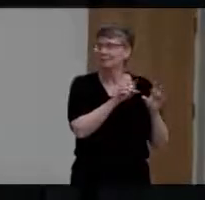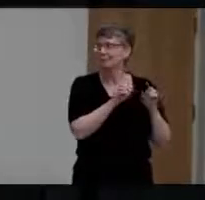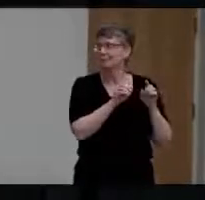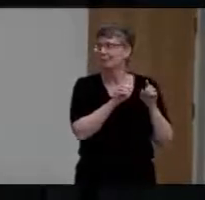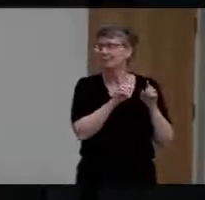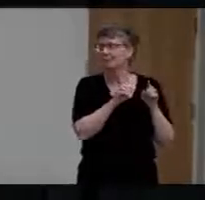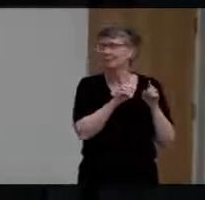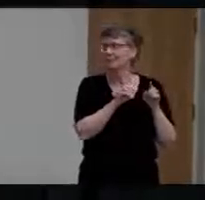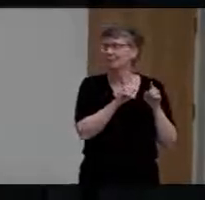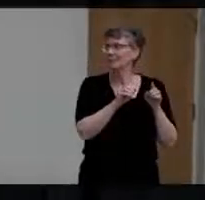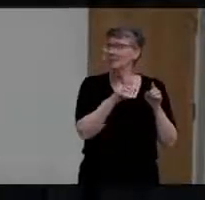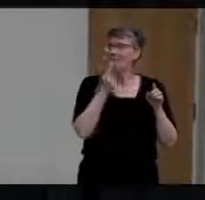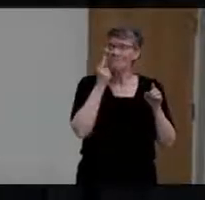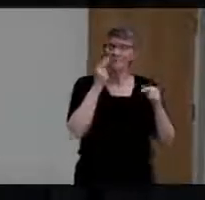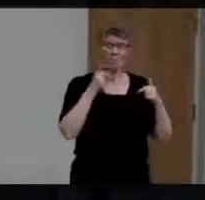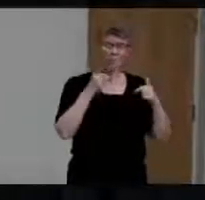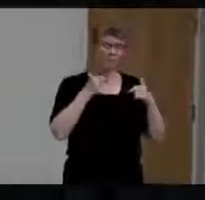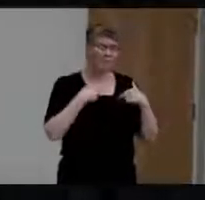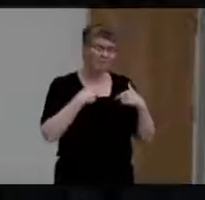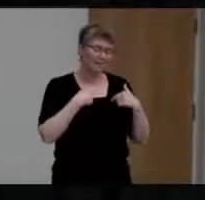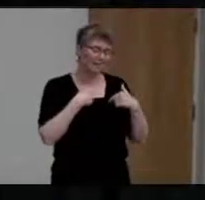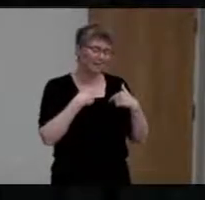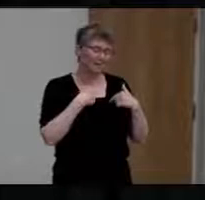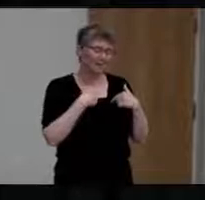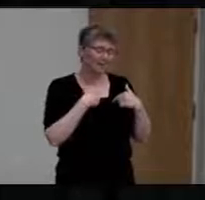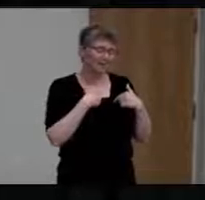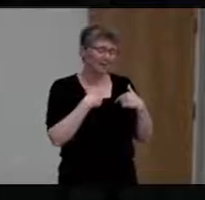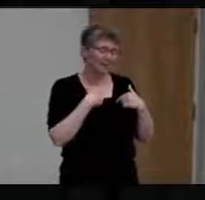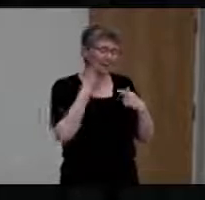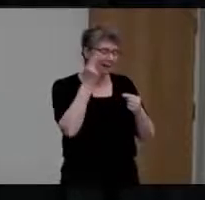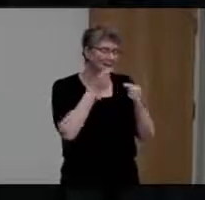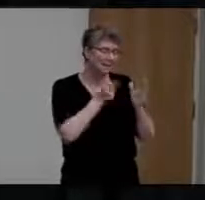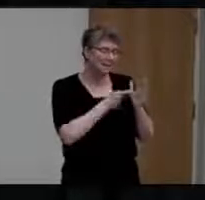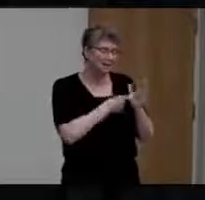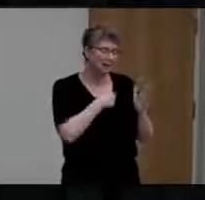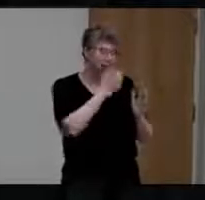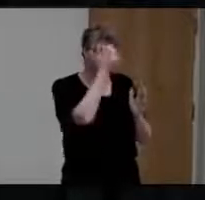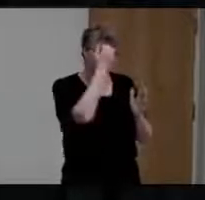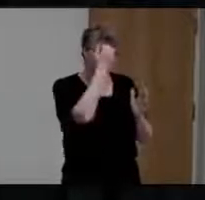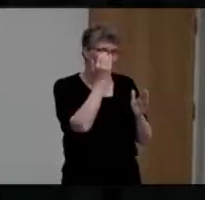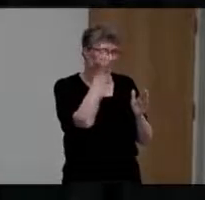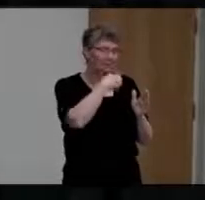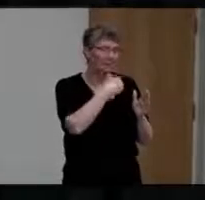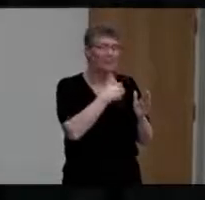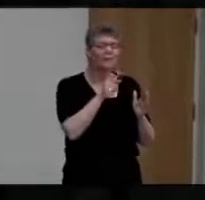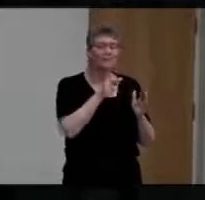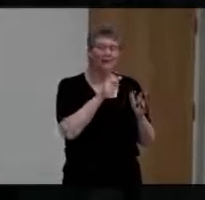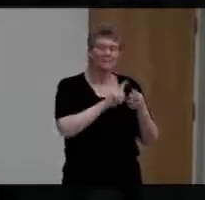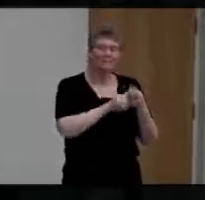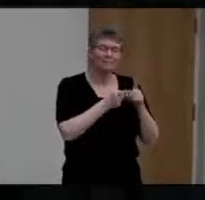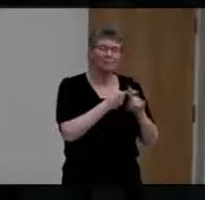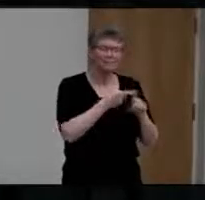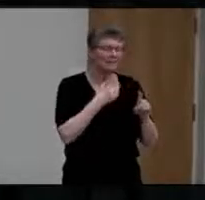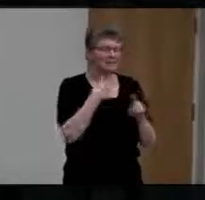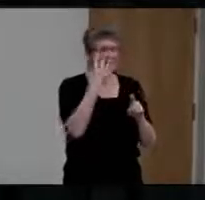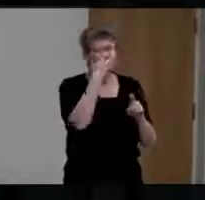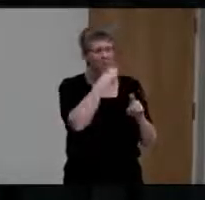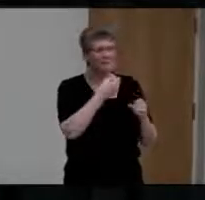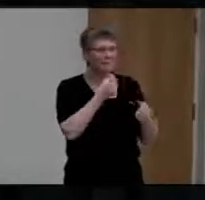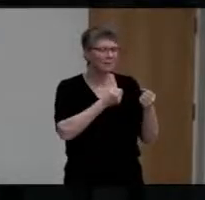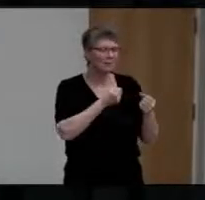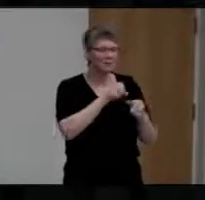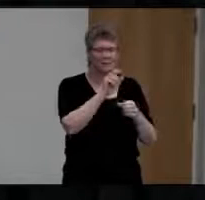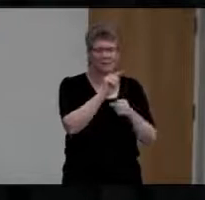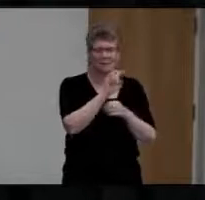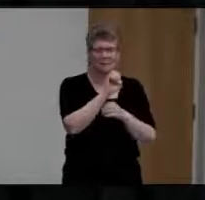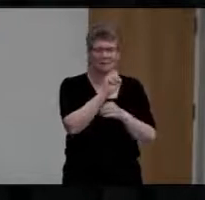like. For me, it happens frequently. But I was talking to a buddy the other day, and he has a beautiful Tesla, and it's always an experience to ride in it, and